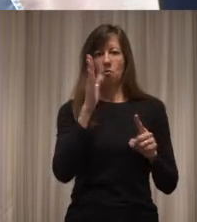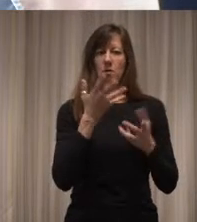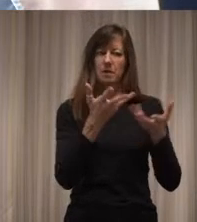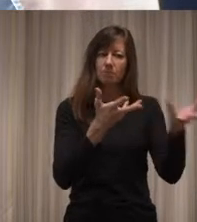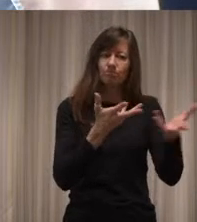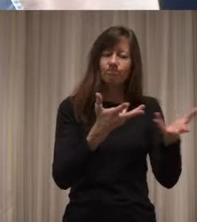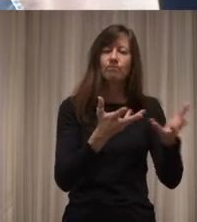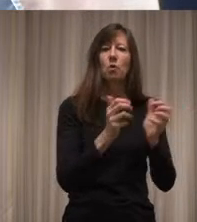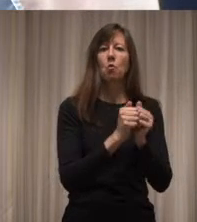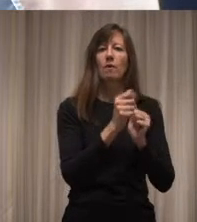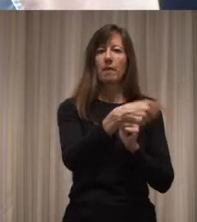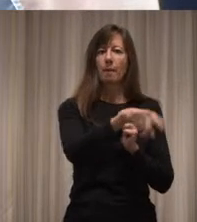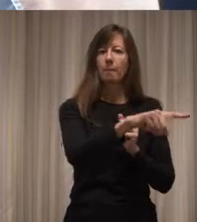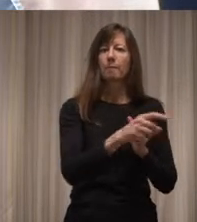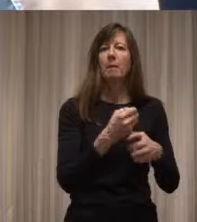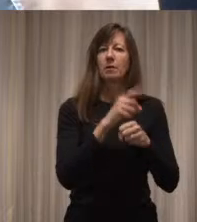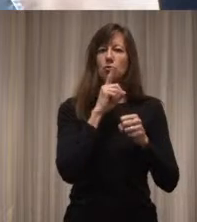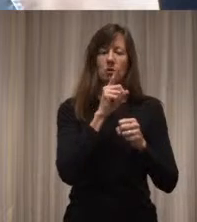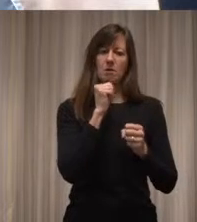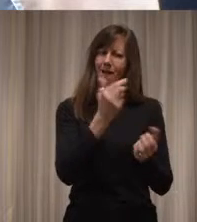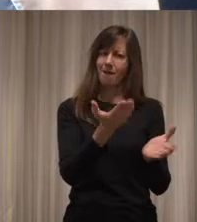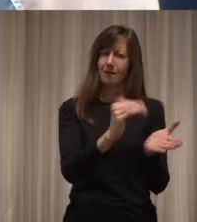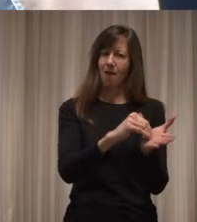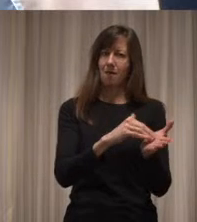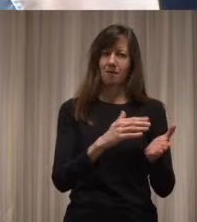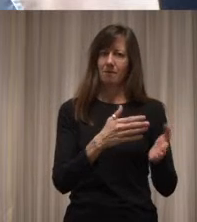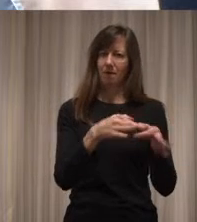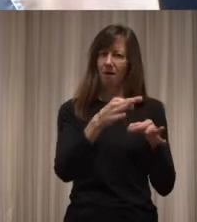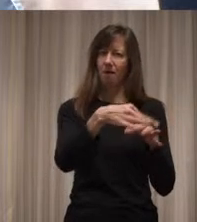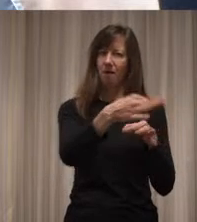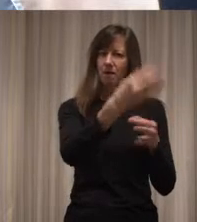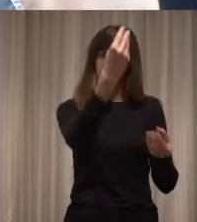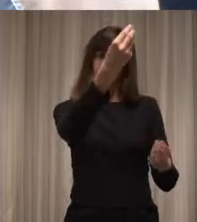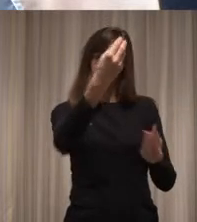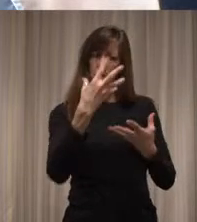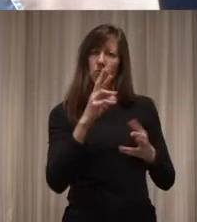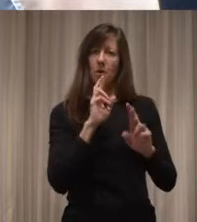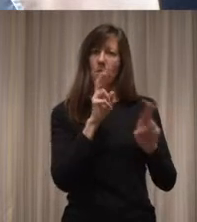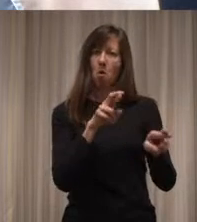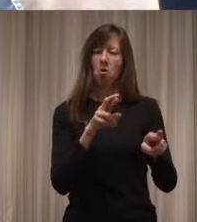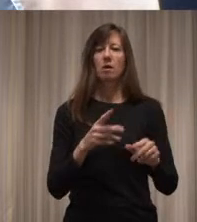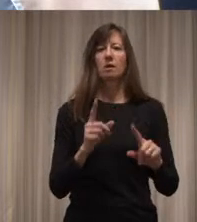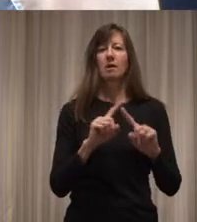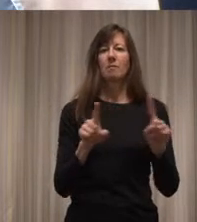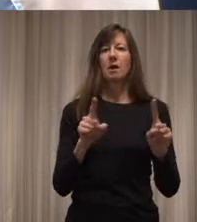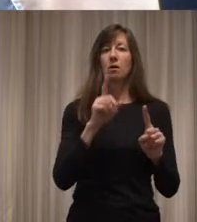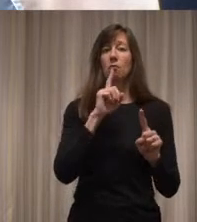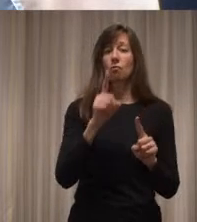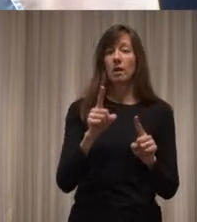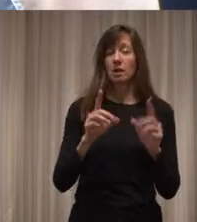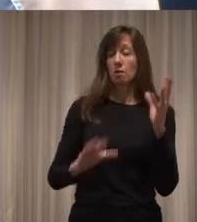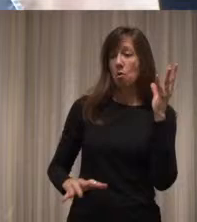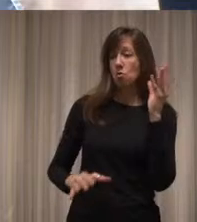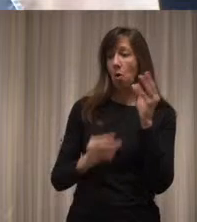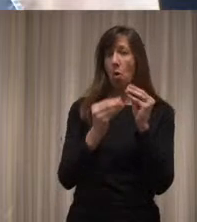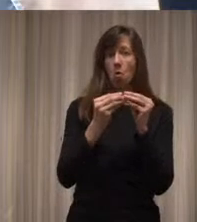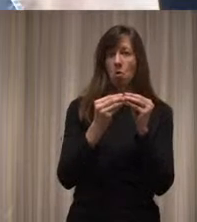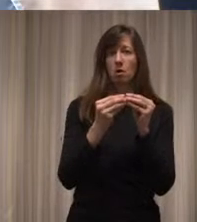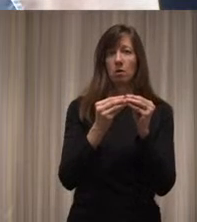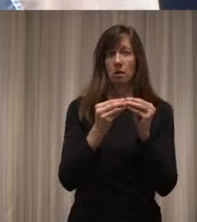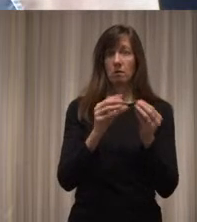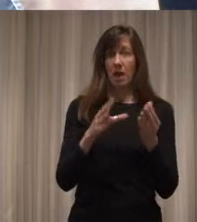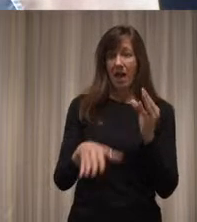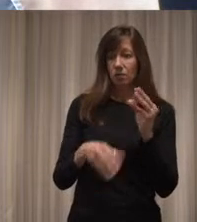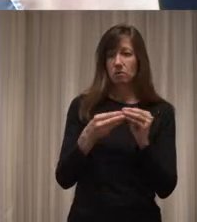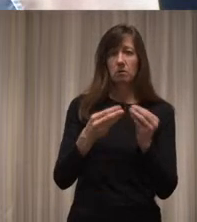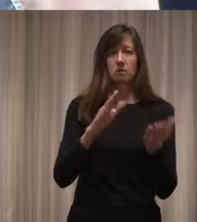14 additional, happened over the last several weeks, but because of some confusion about reporting to the